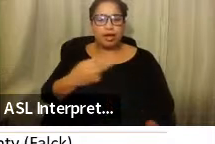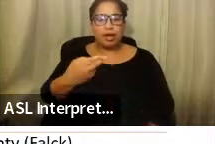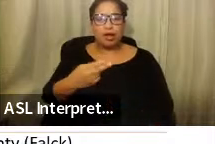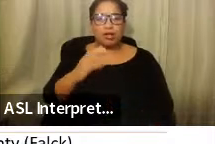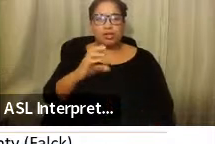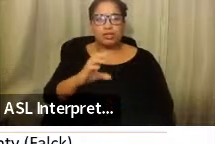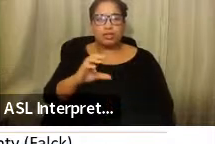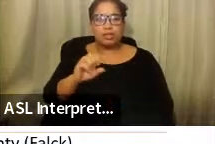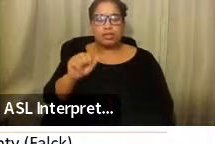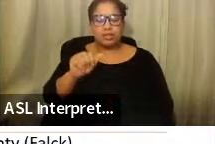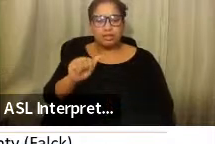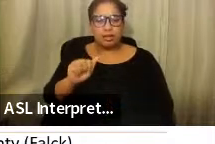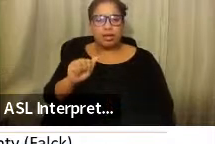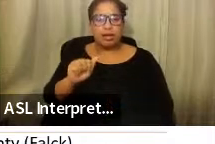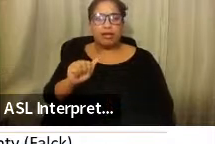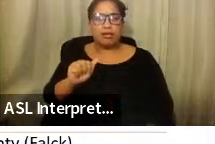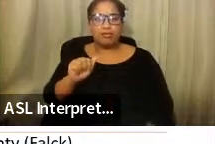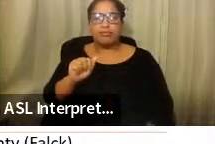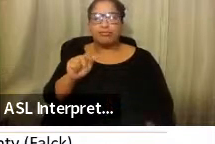HCSA colleagues. One moment, please.